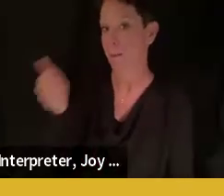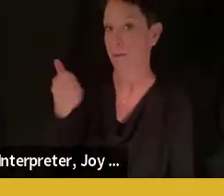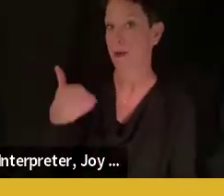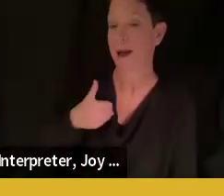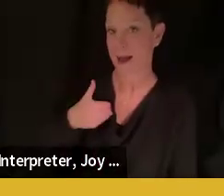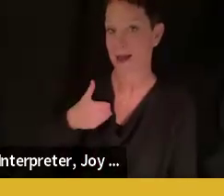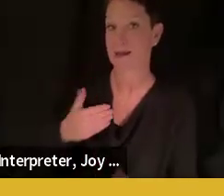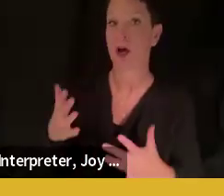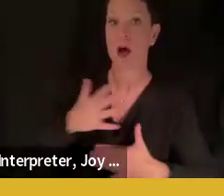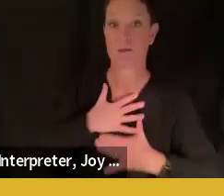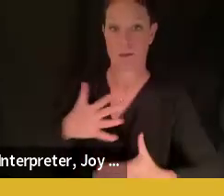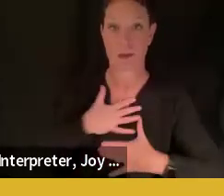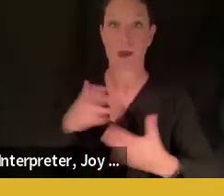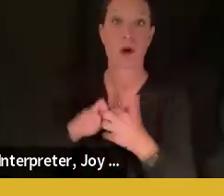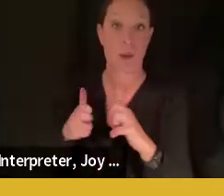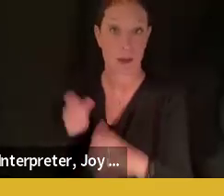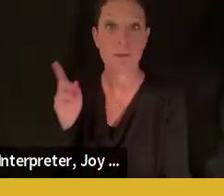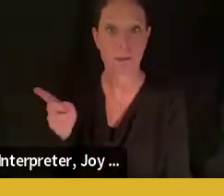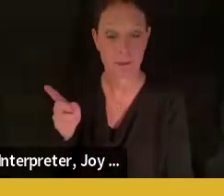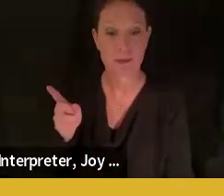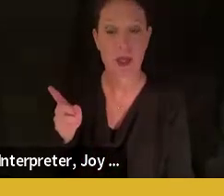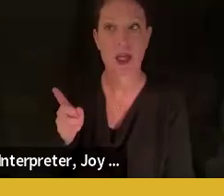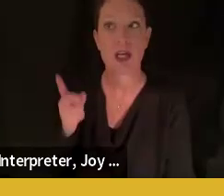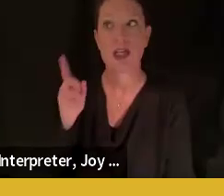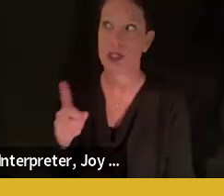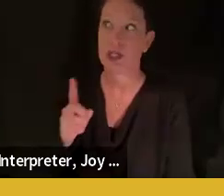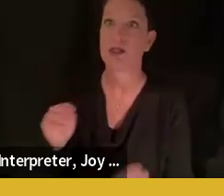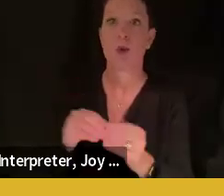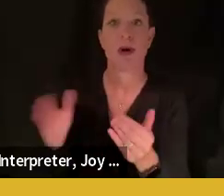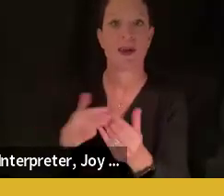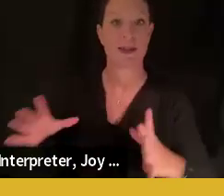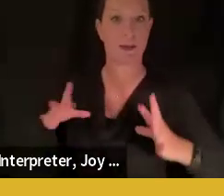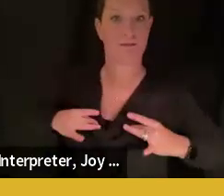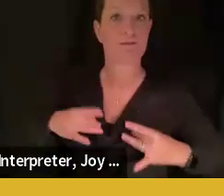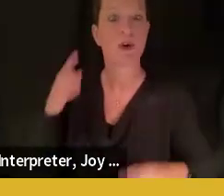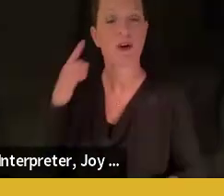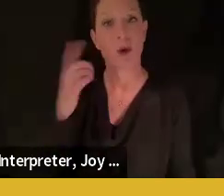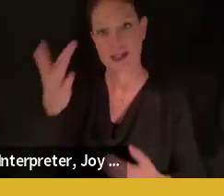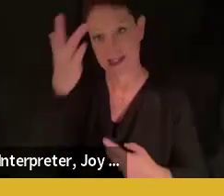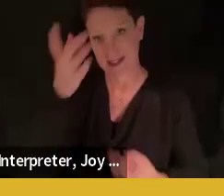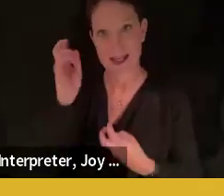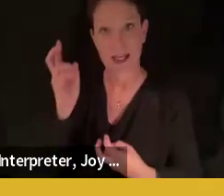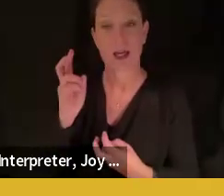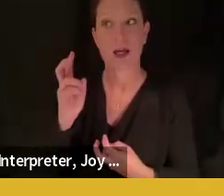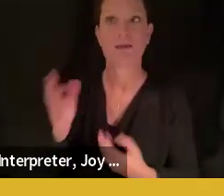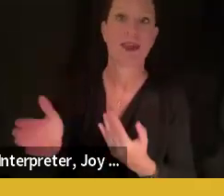respiratory condition that makes her especially susceptible to getting sick with COVID or the flu,